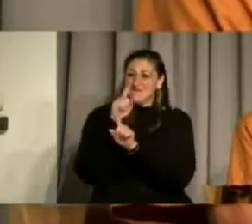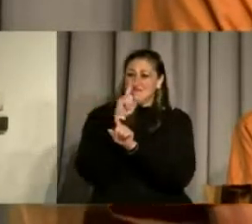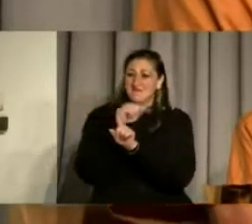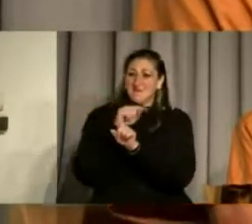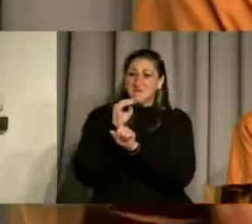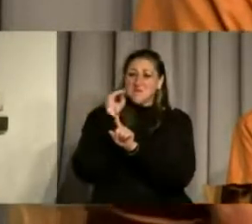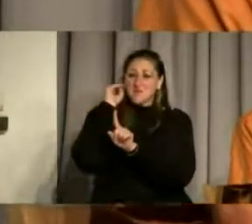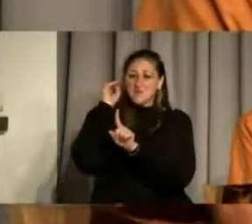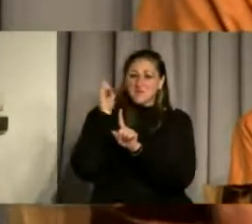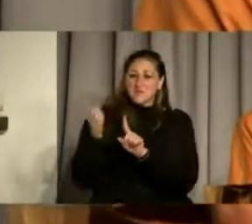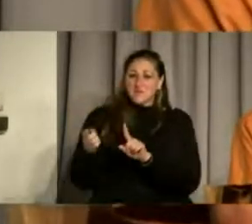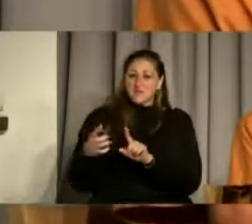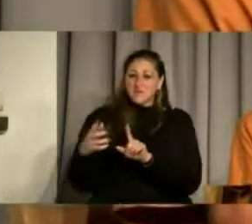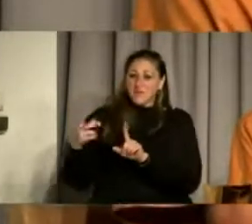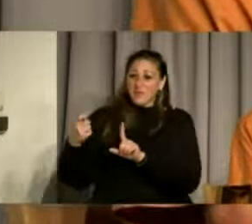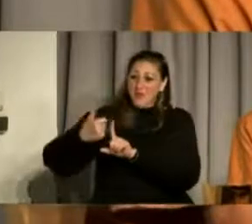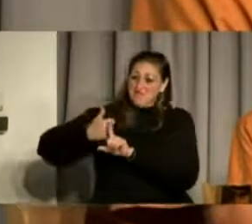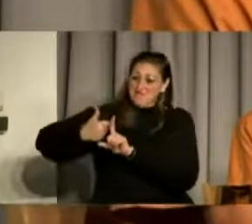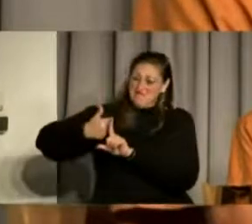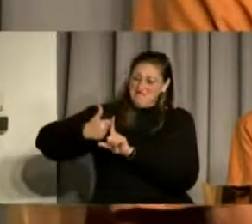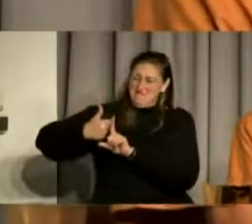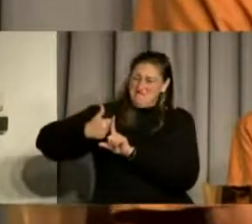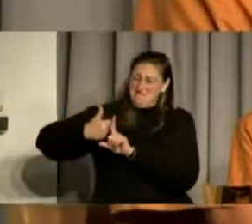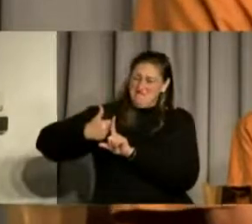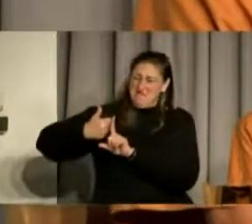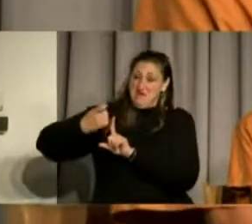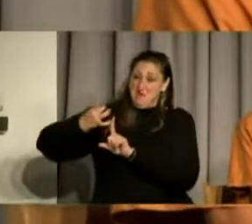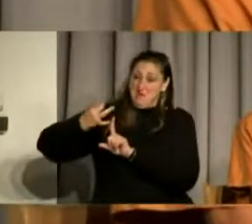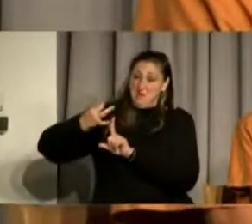The people beat me mercilessly.